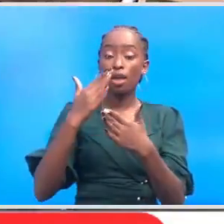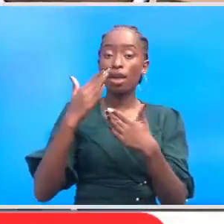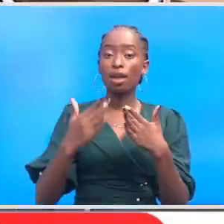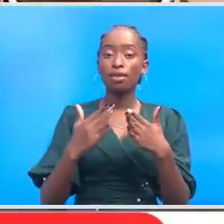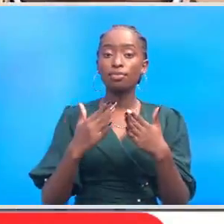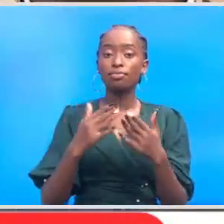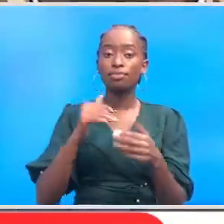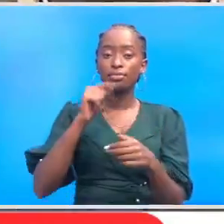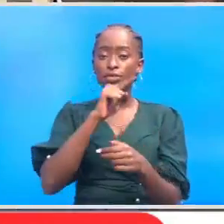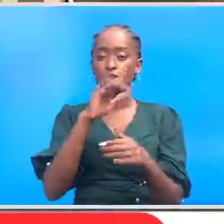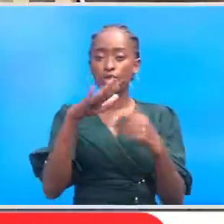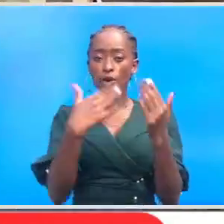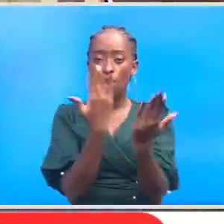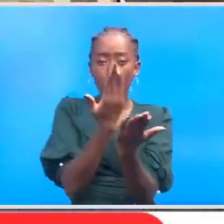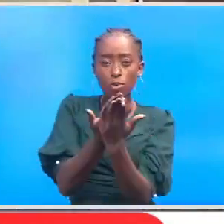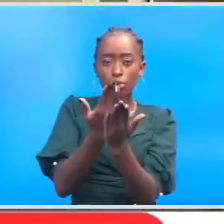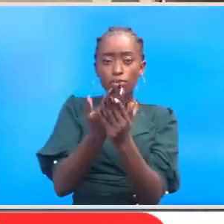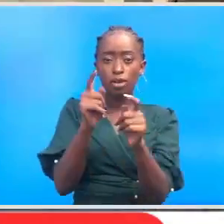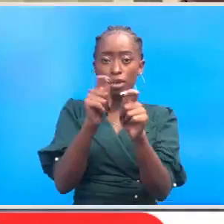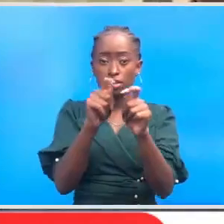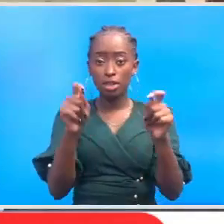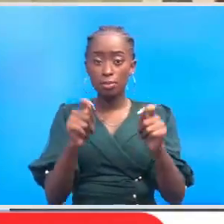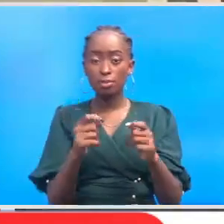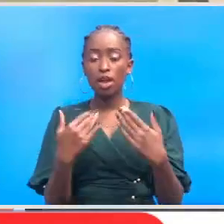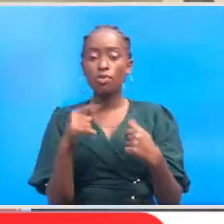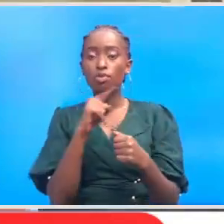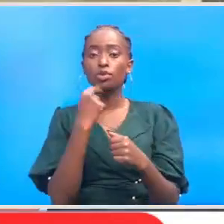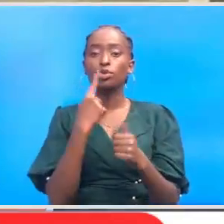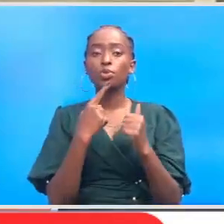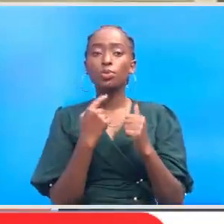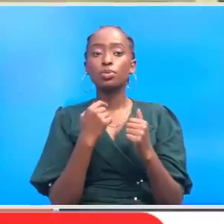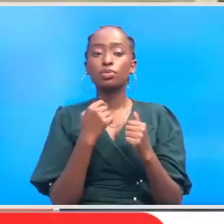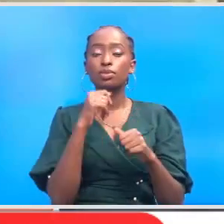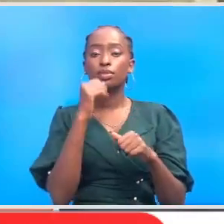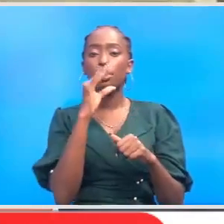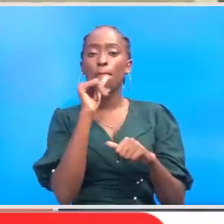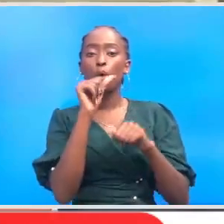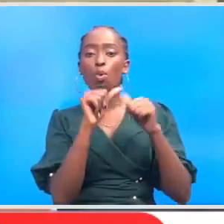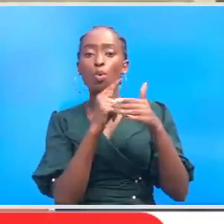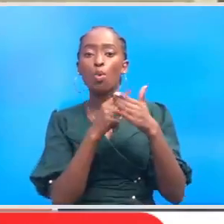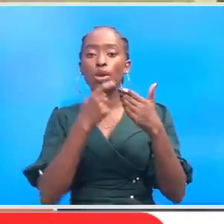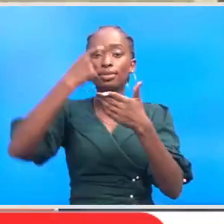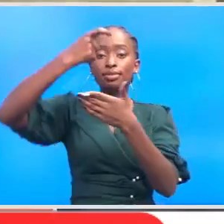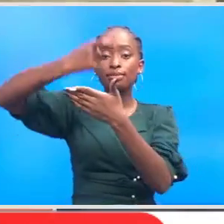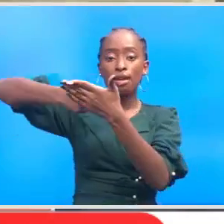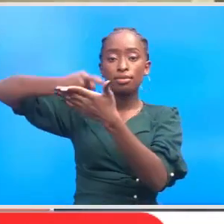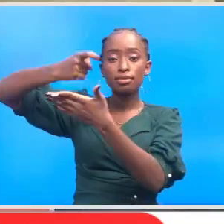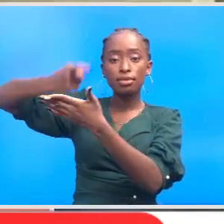on the table, principally that those that touch on taxation and